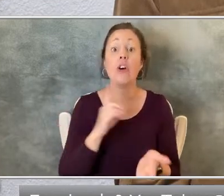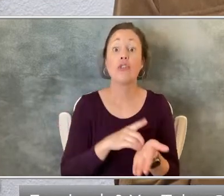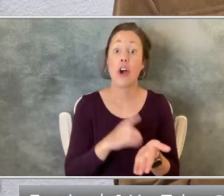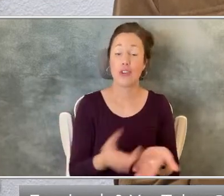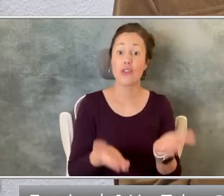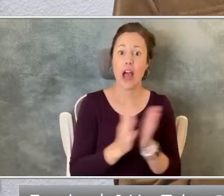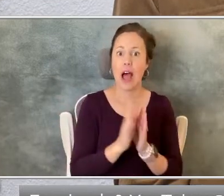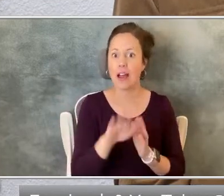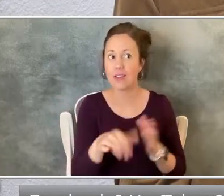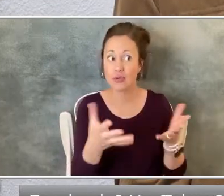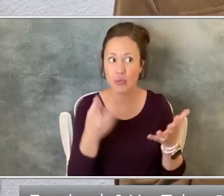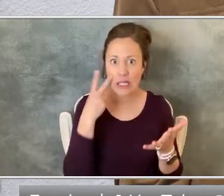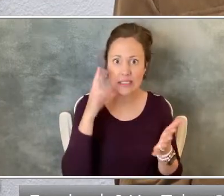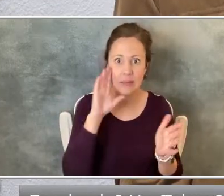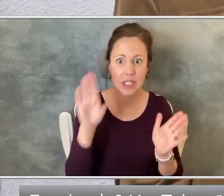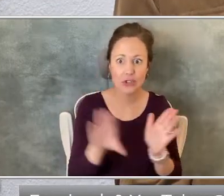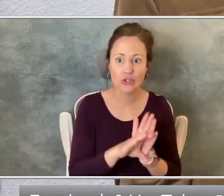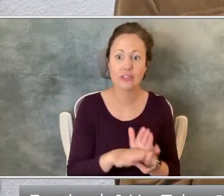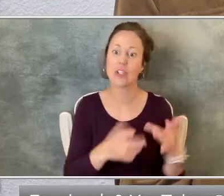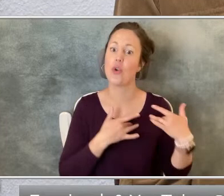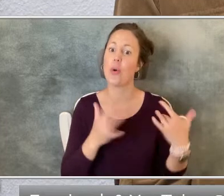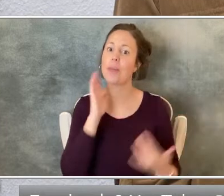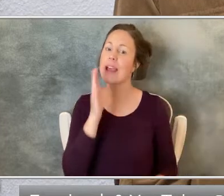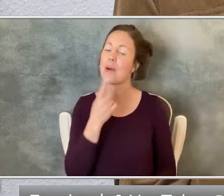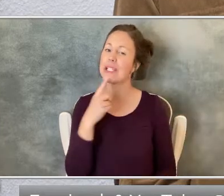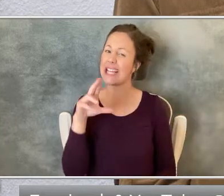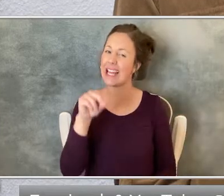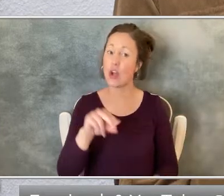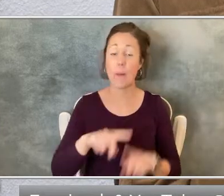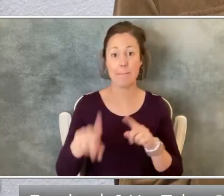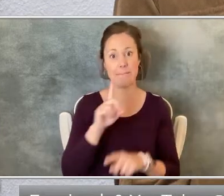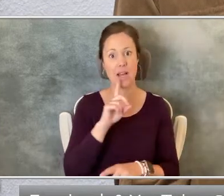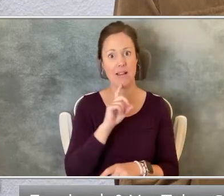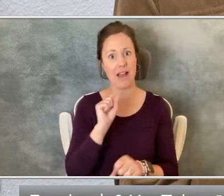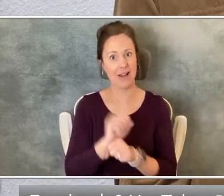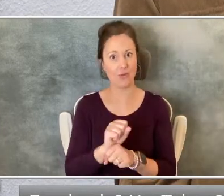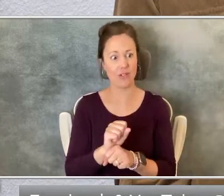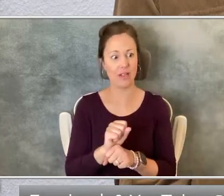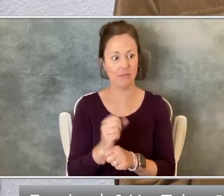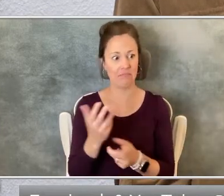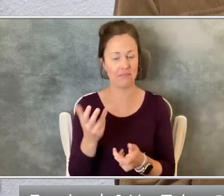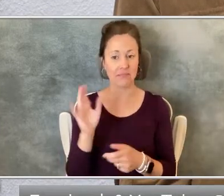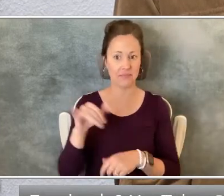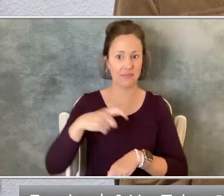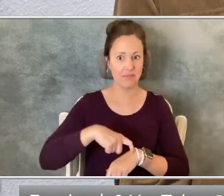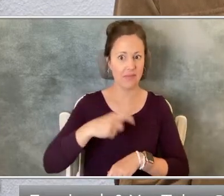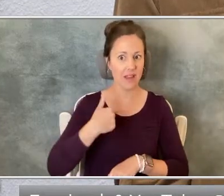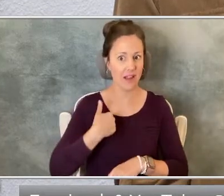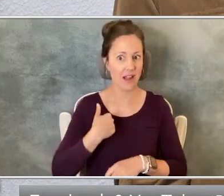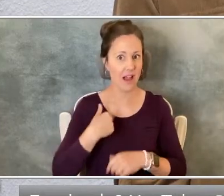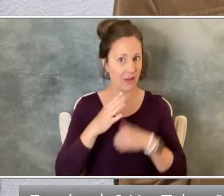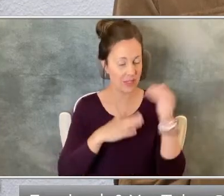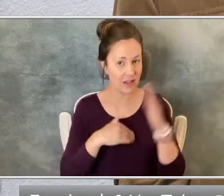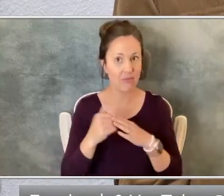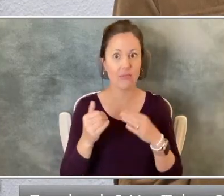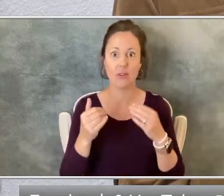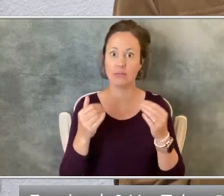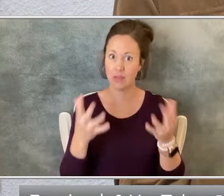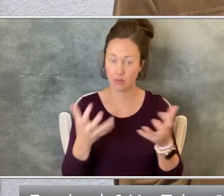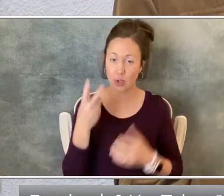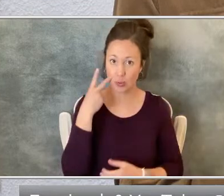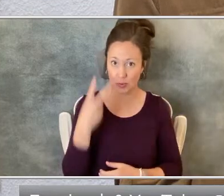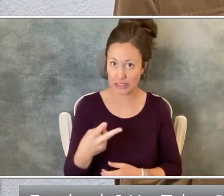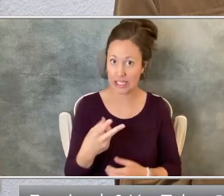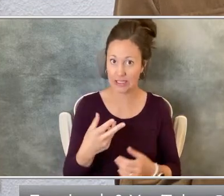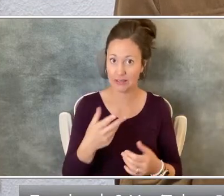see photos. Normally I would say no, but actually at that point I did. I was comfortable. I wanted to see what was